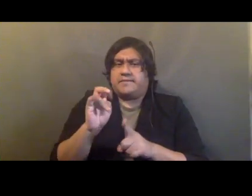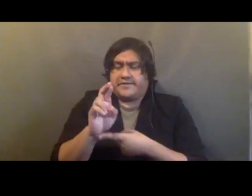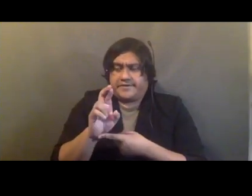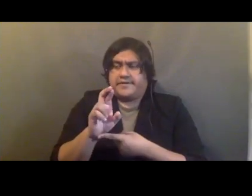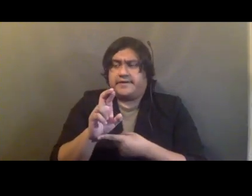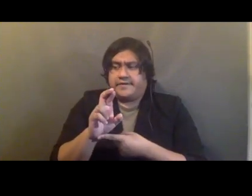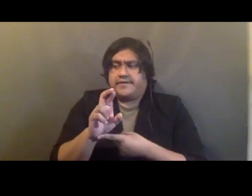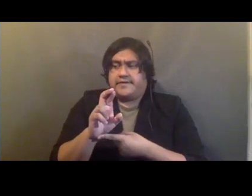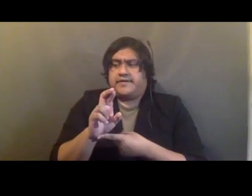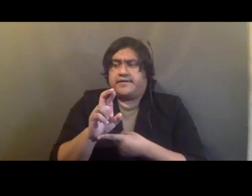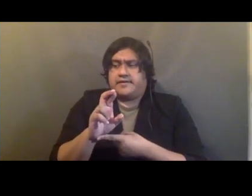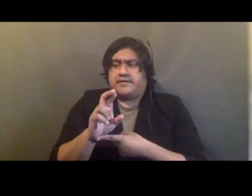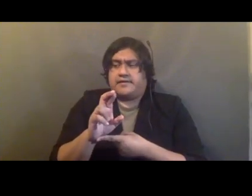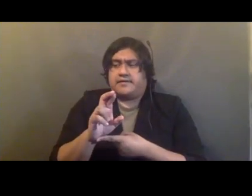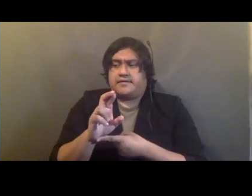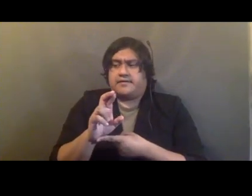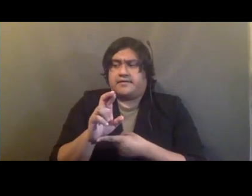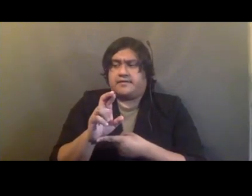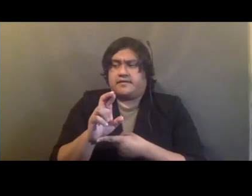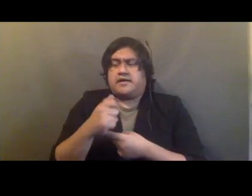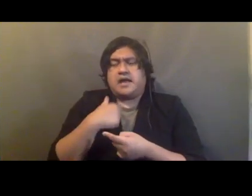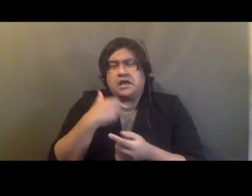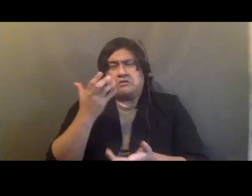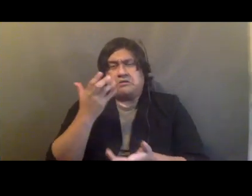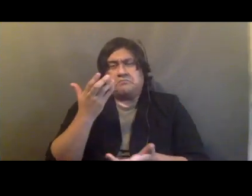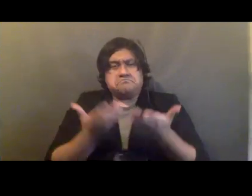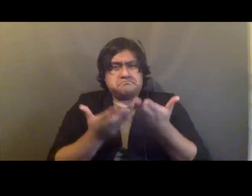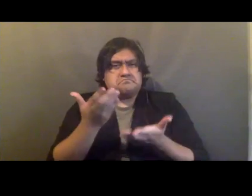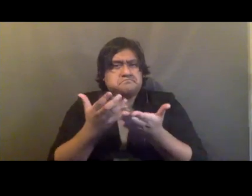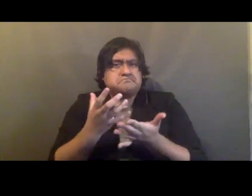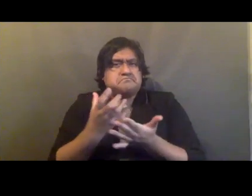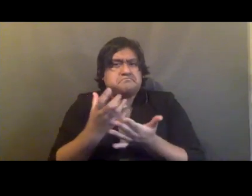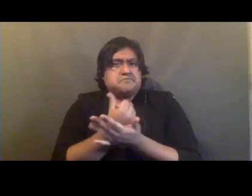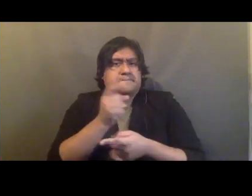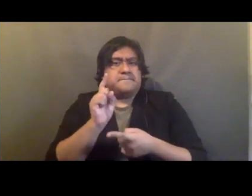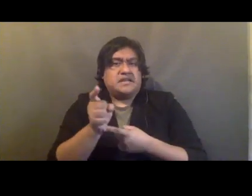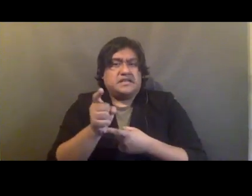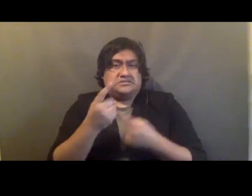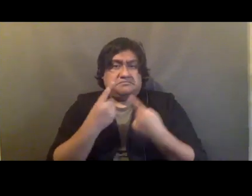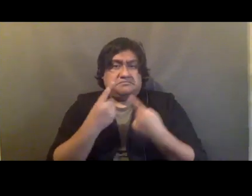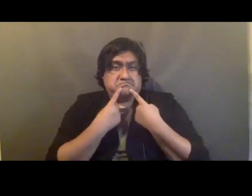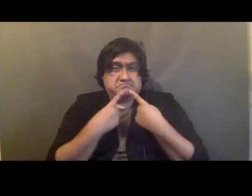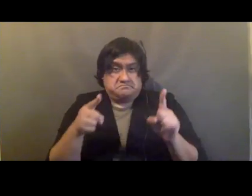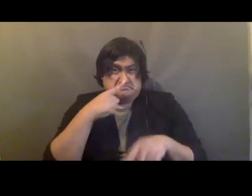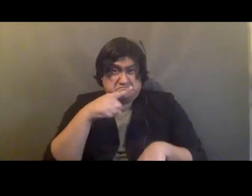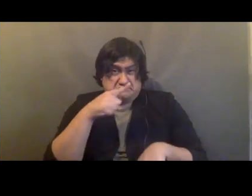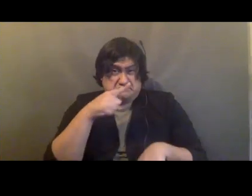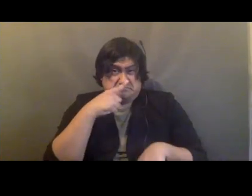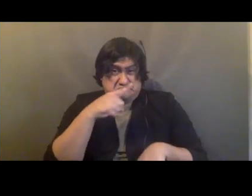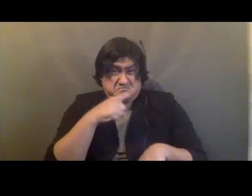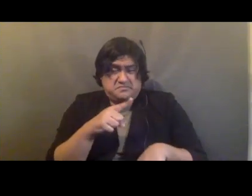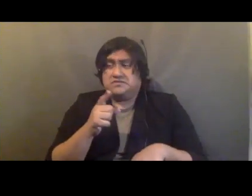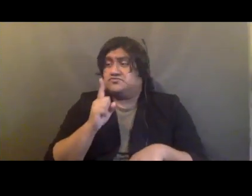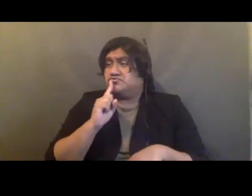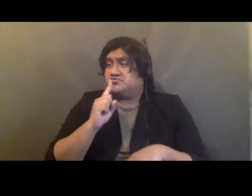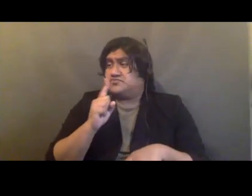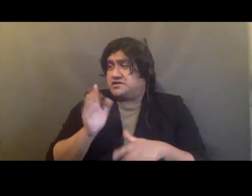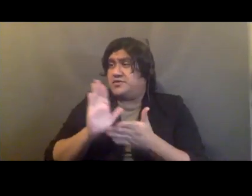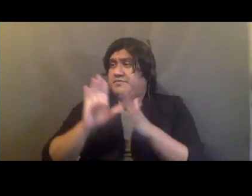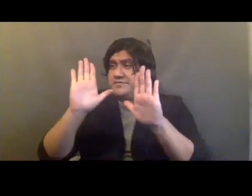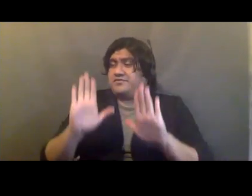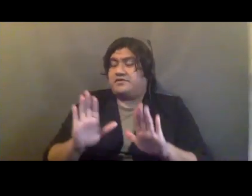I will probably just take a minute to do that, if you don't mind. Again, that would be great. Yeah,